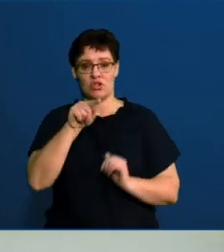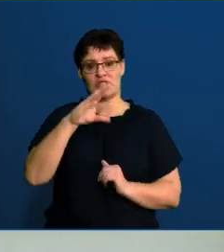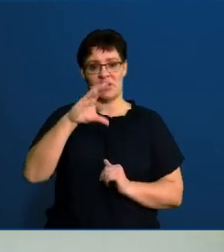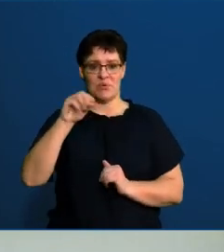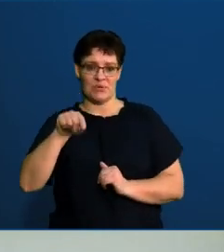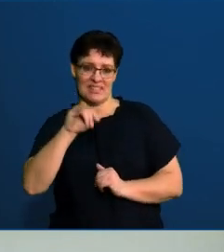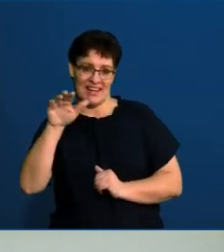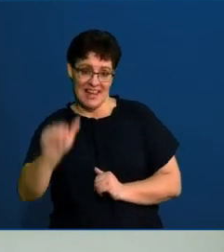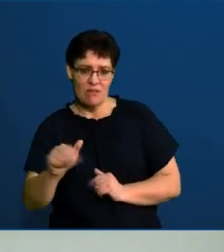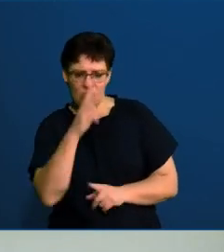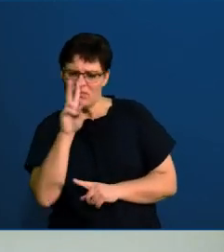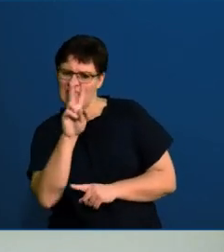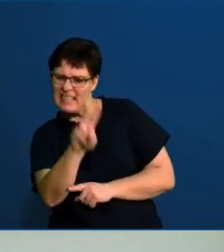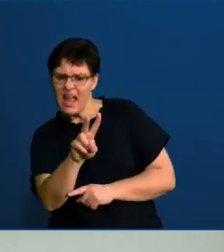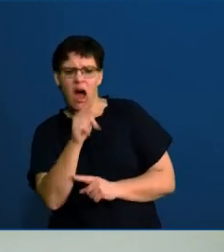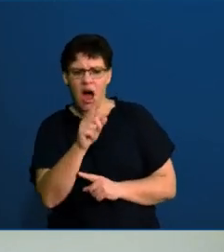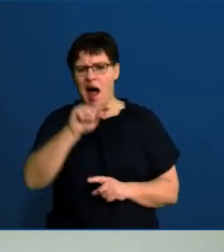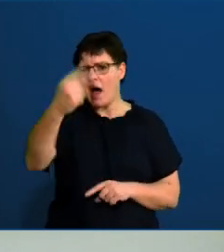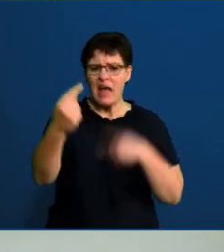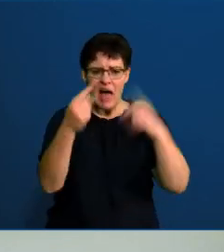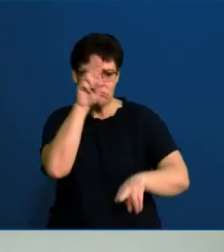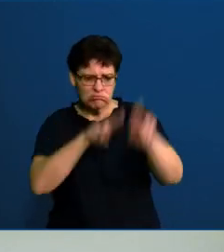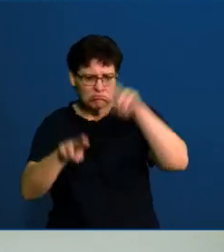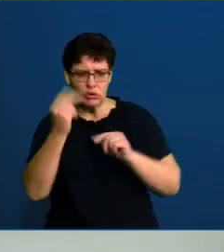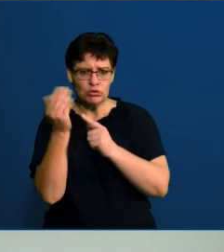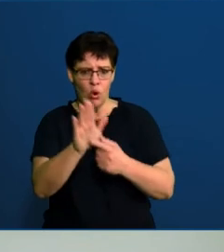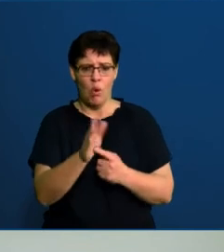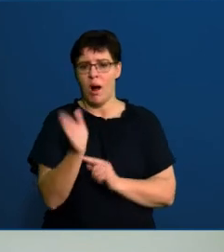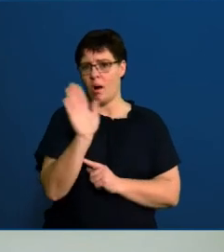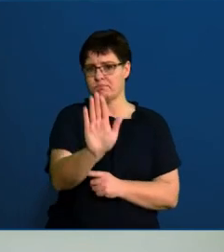www.wasamatrix.co.za, and then you can see when all the other revision shows will be playing.